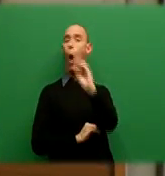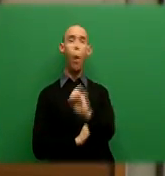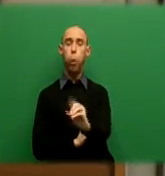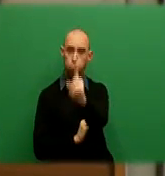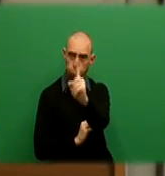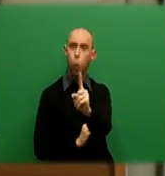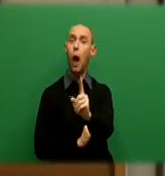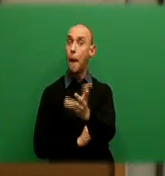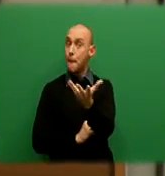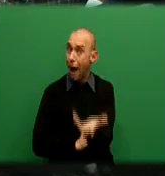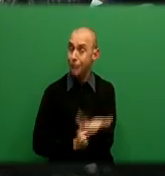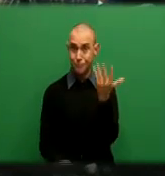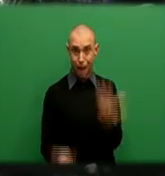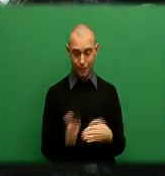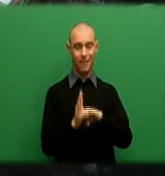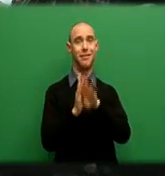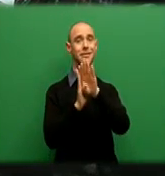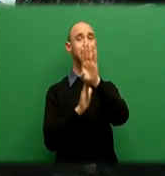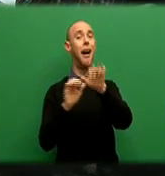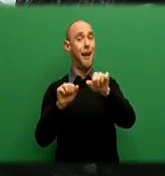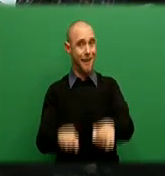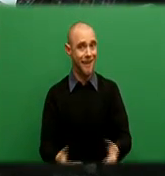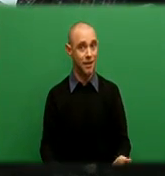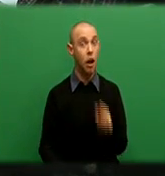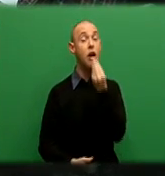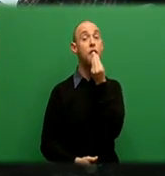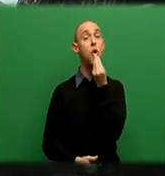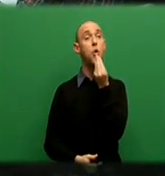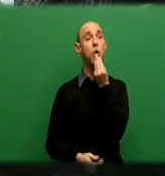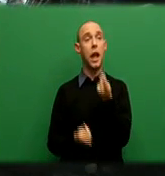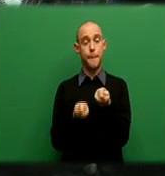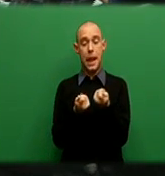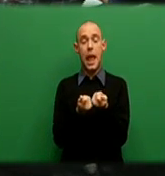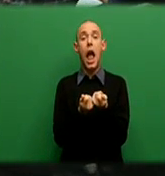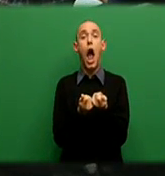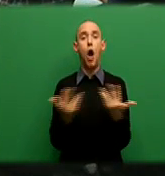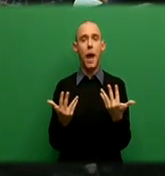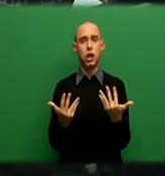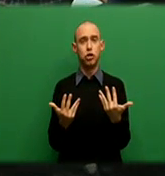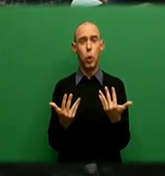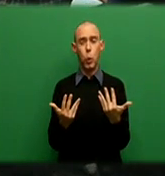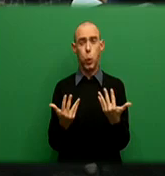be increasing. Food prices have been accelerating faster than previously